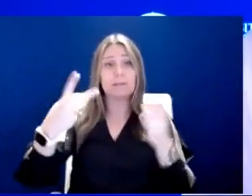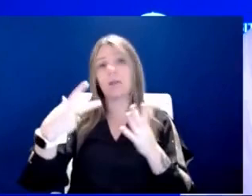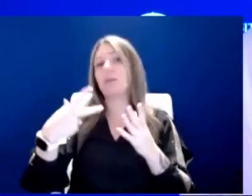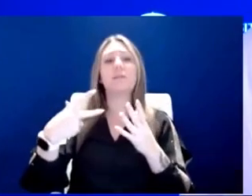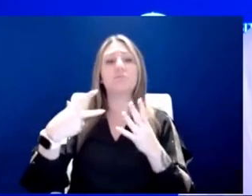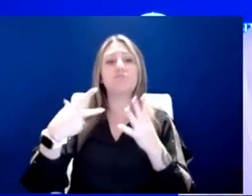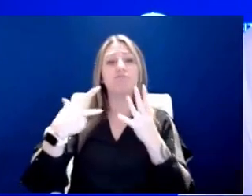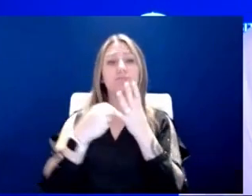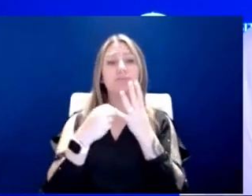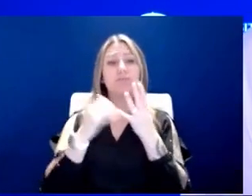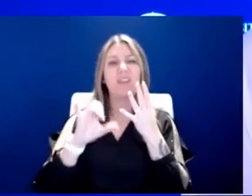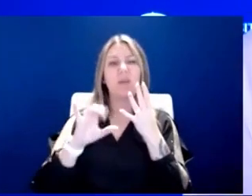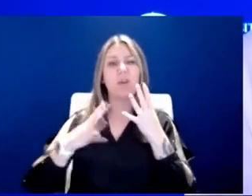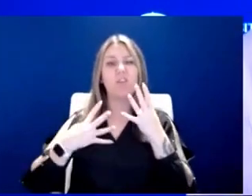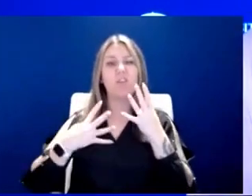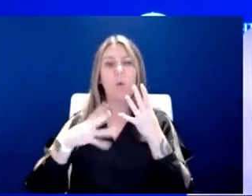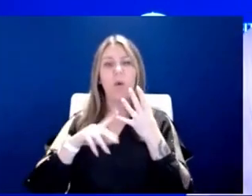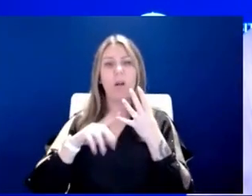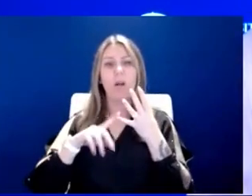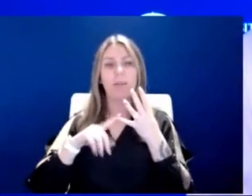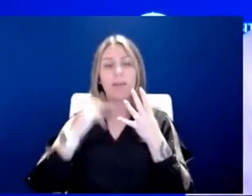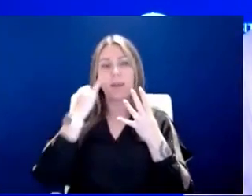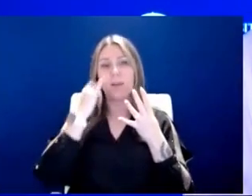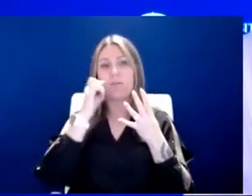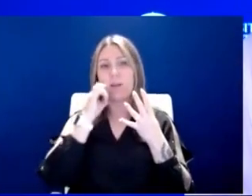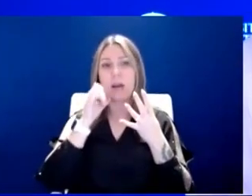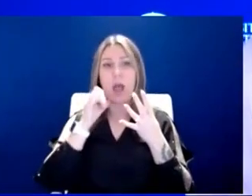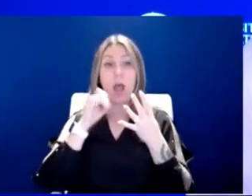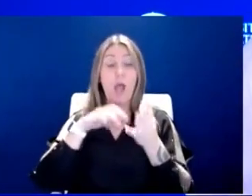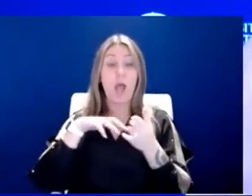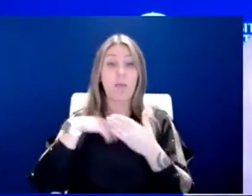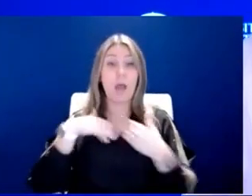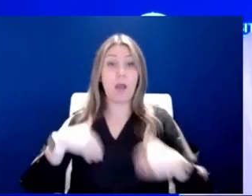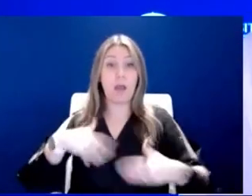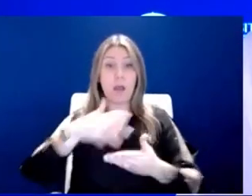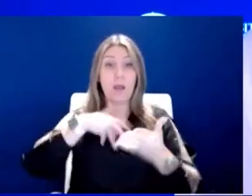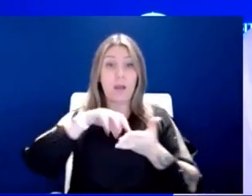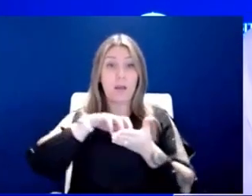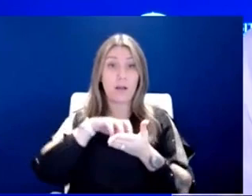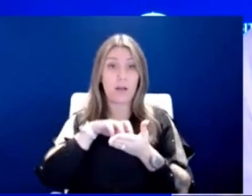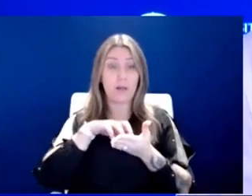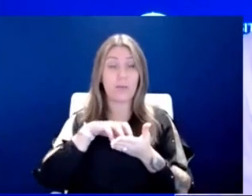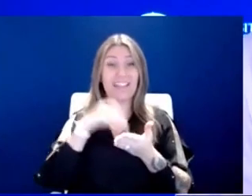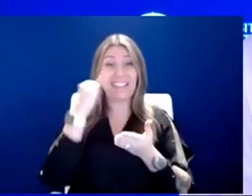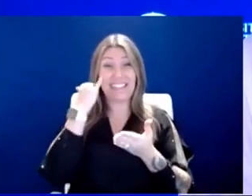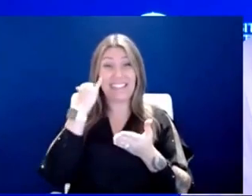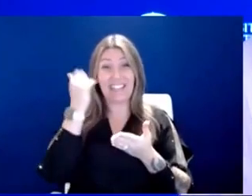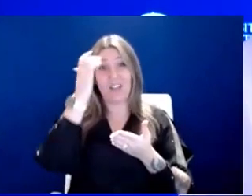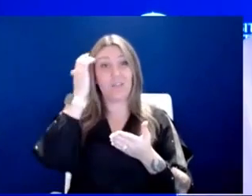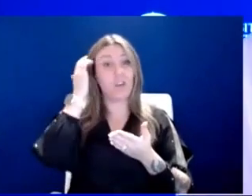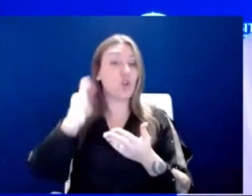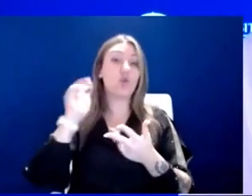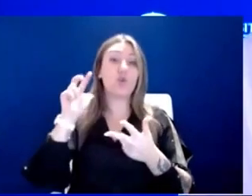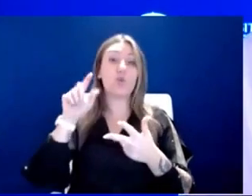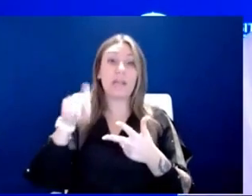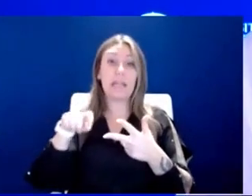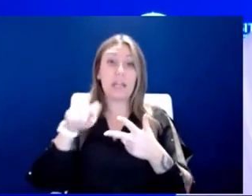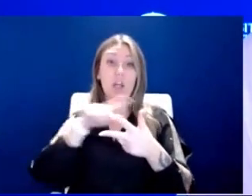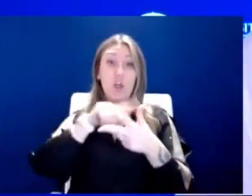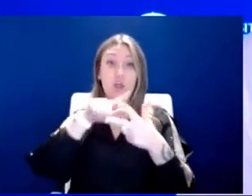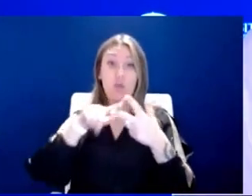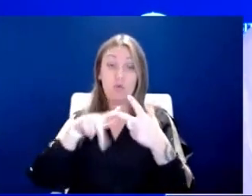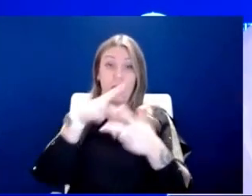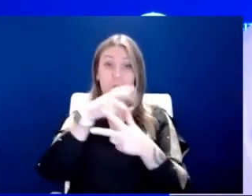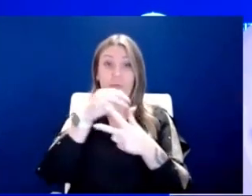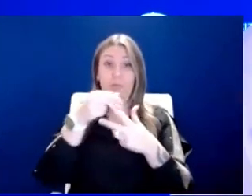are non-immunocompromised. Remember, if you are immunocompromised, you need those 3 primary doses and then that